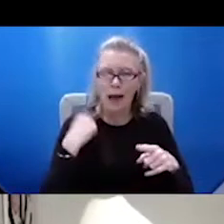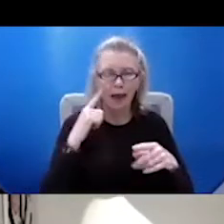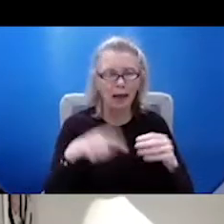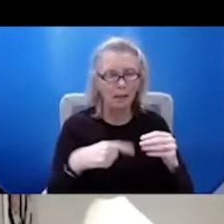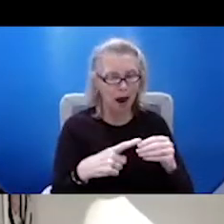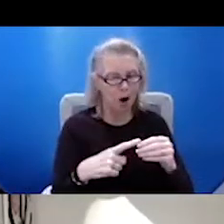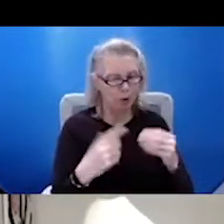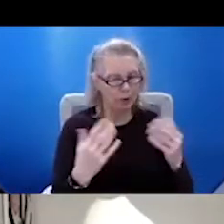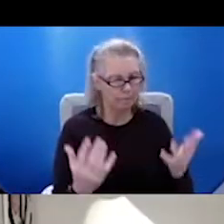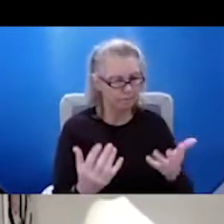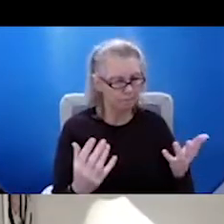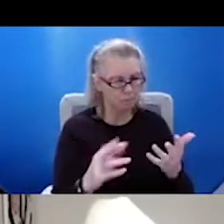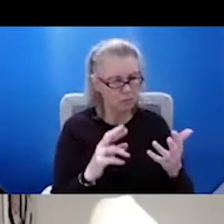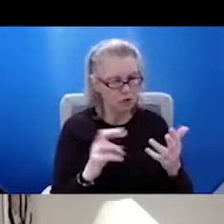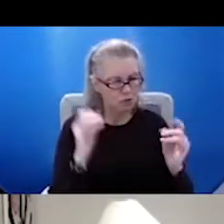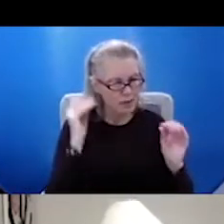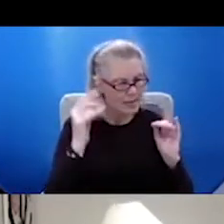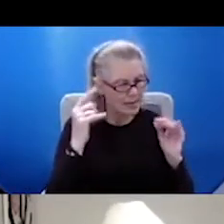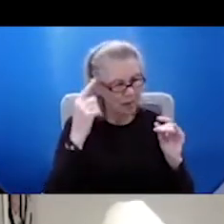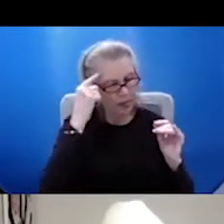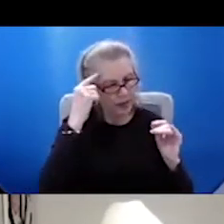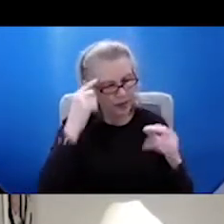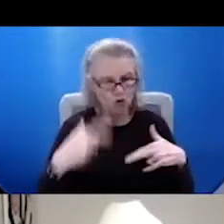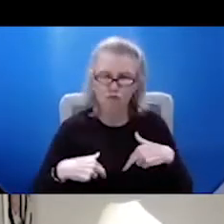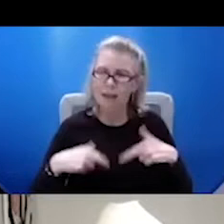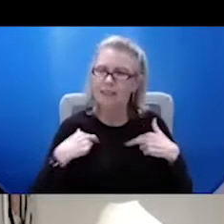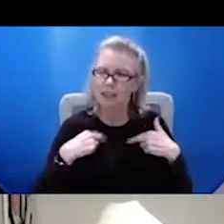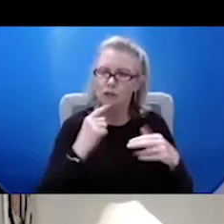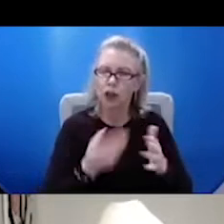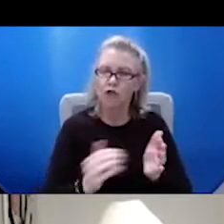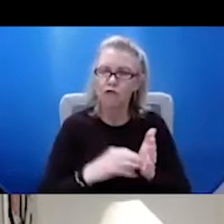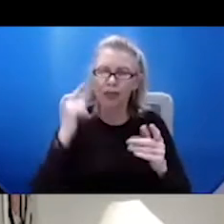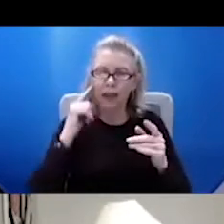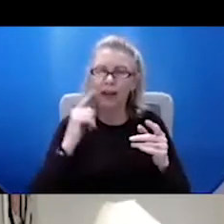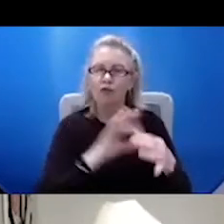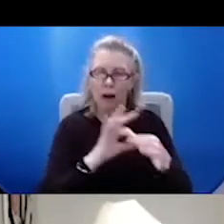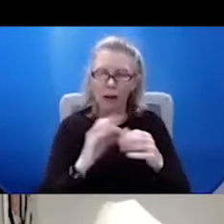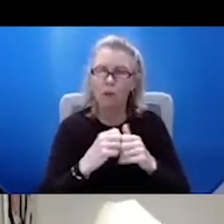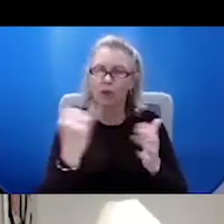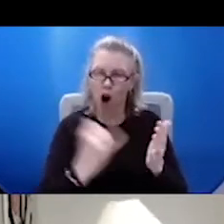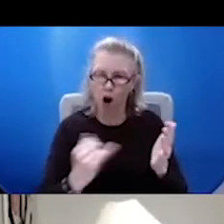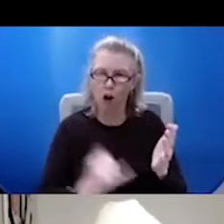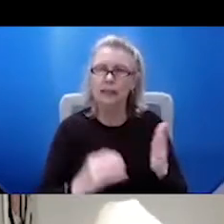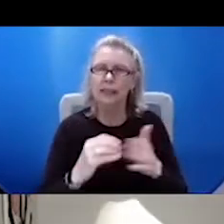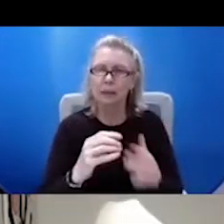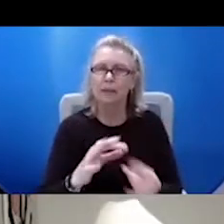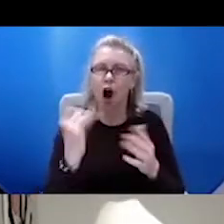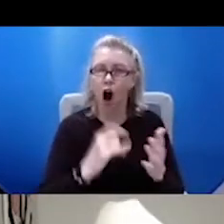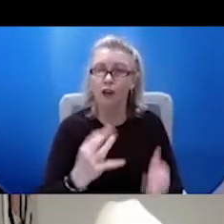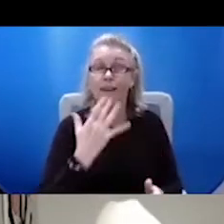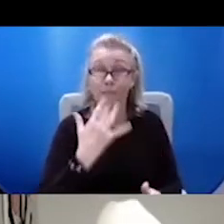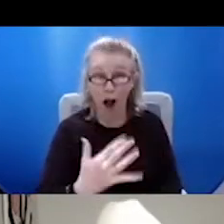rethinking residencies, it's really about rethinking relationships with artists, and in particular, artists of